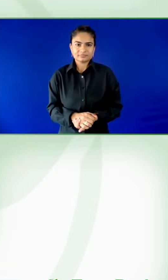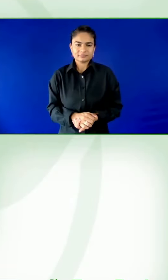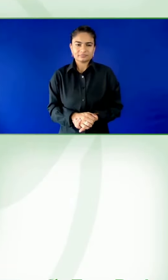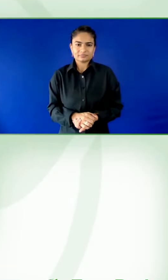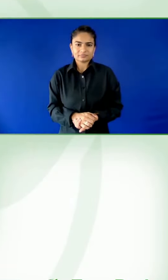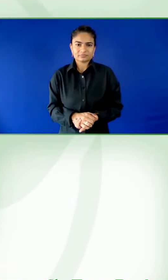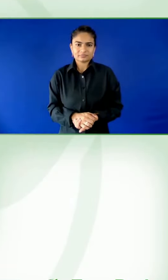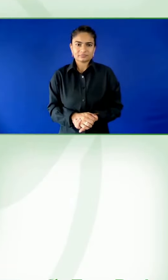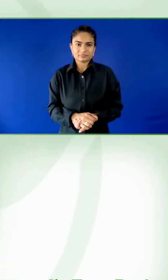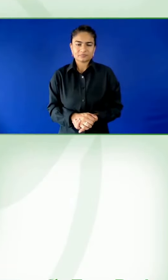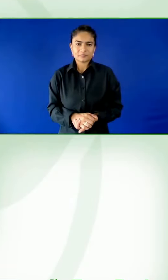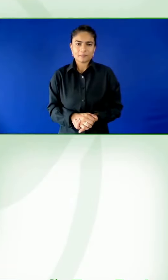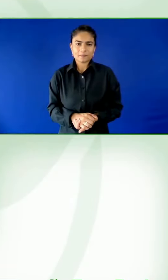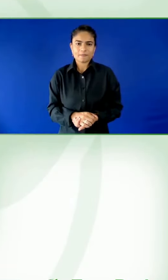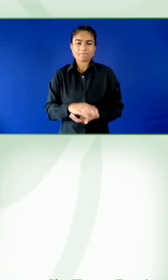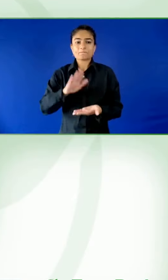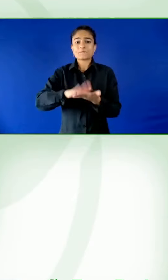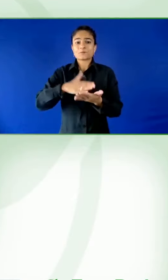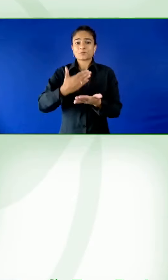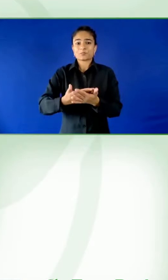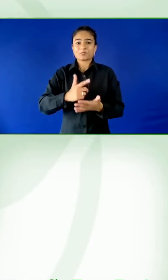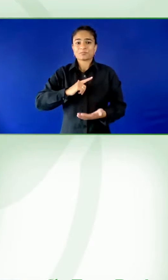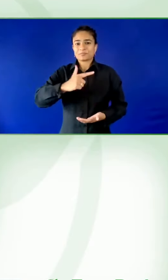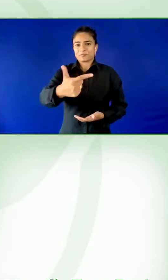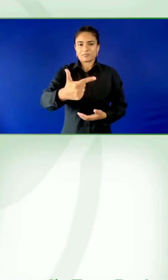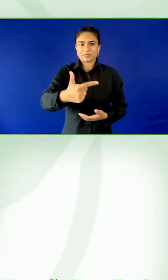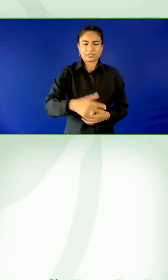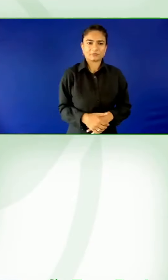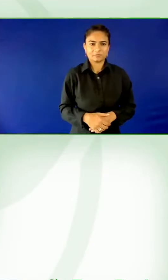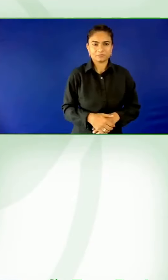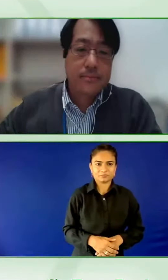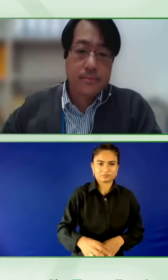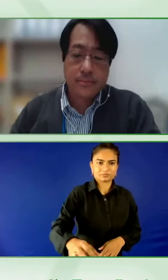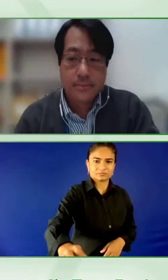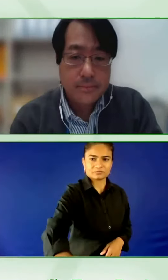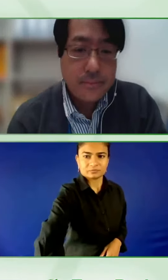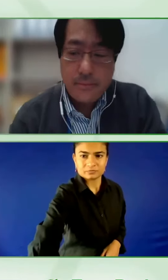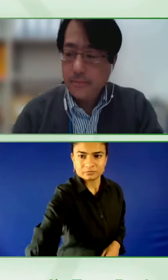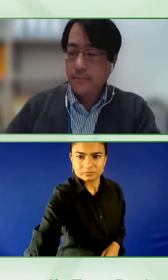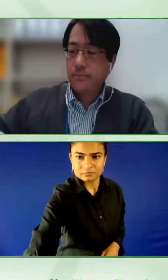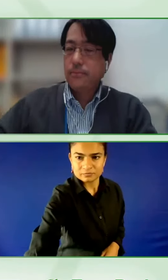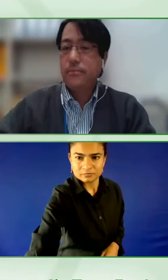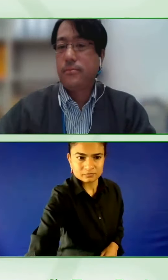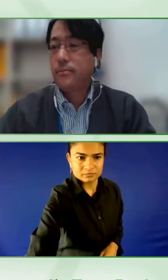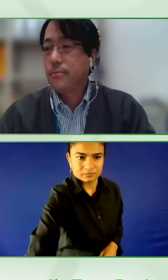Hi. Okay. Hi.